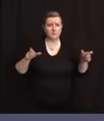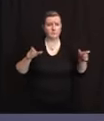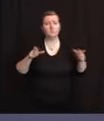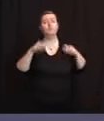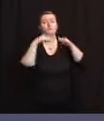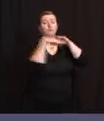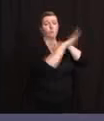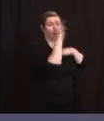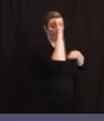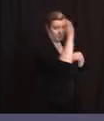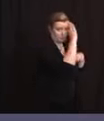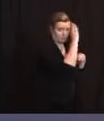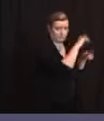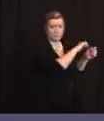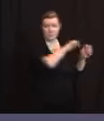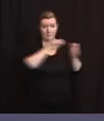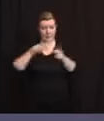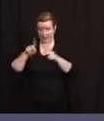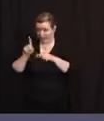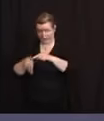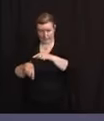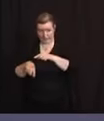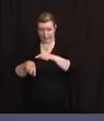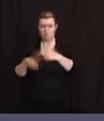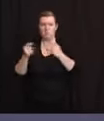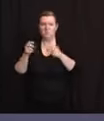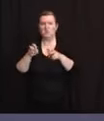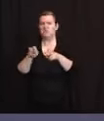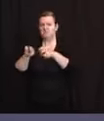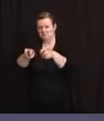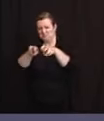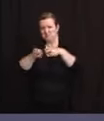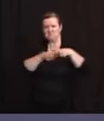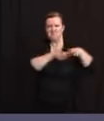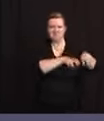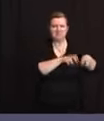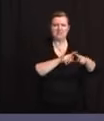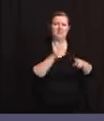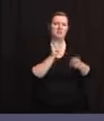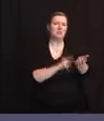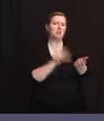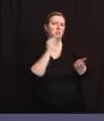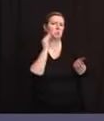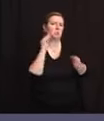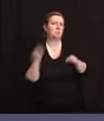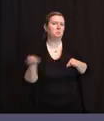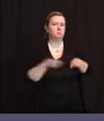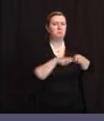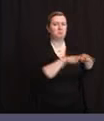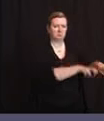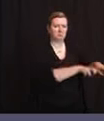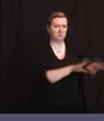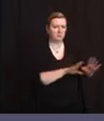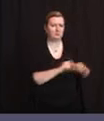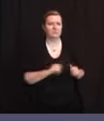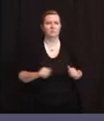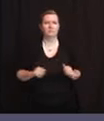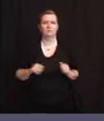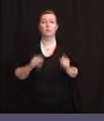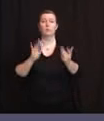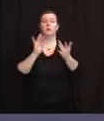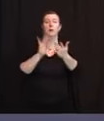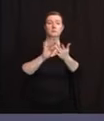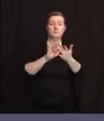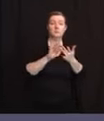The next day, we sent a memo to all administrators on hospital discharges that included